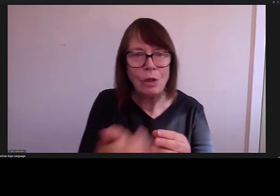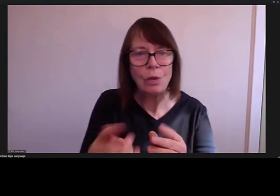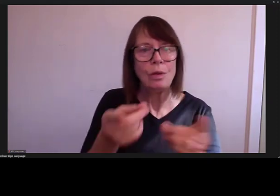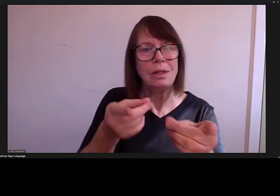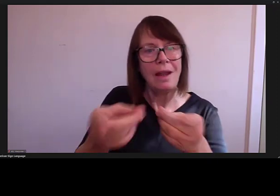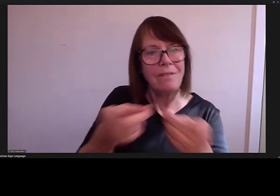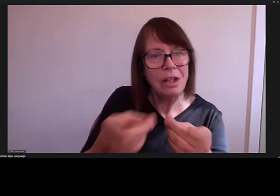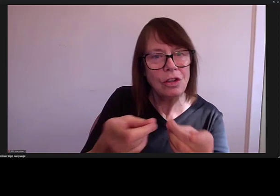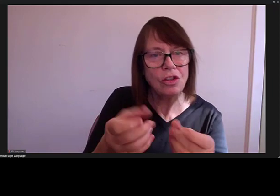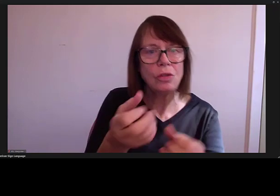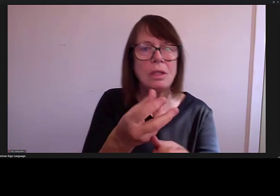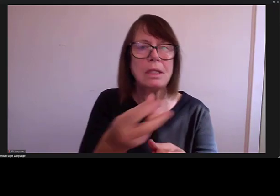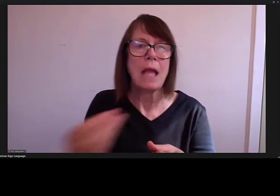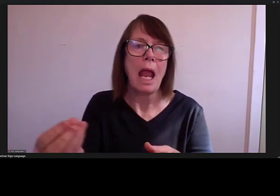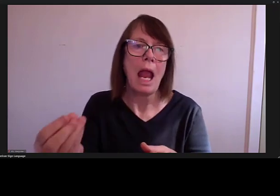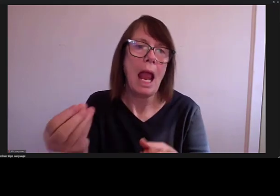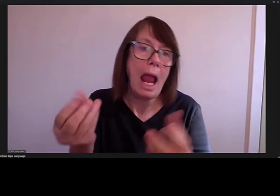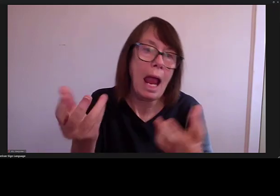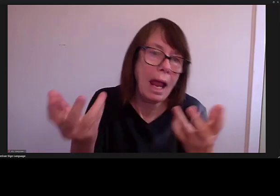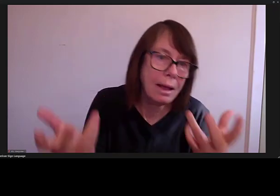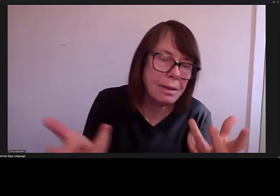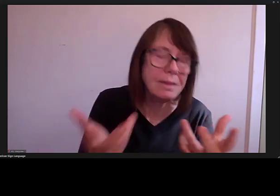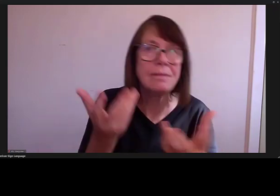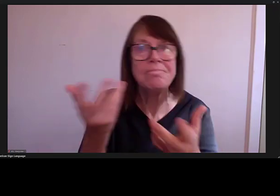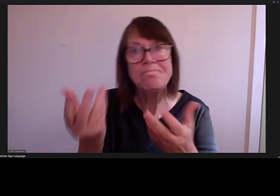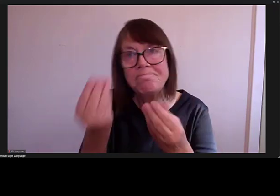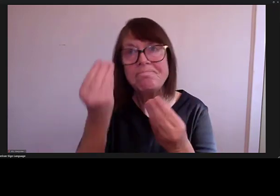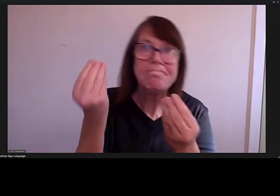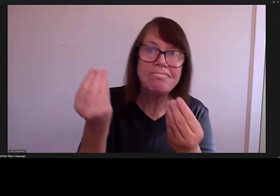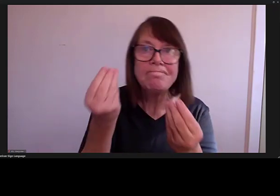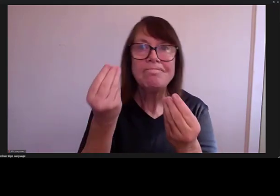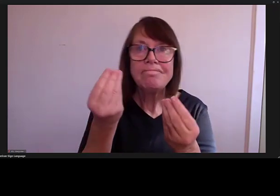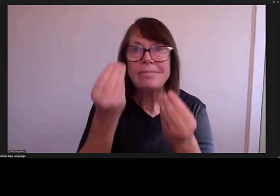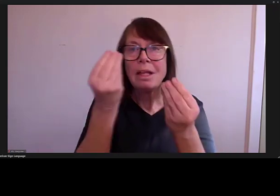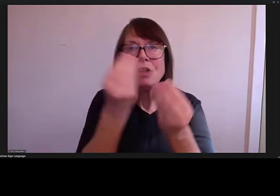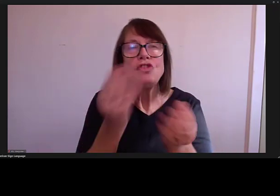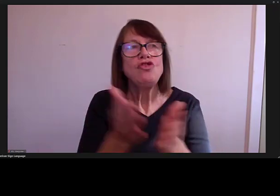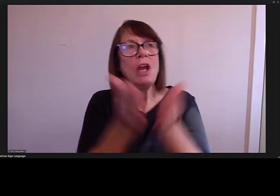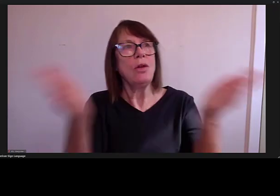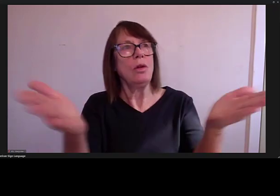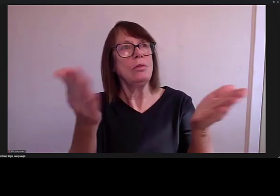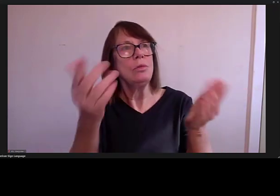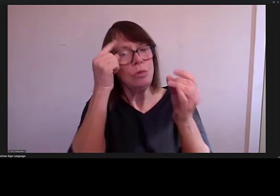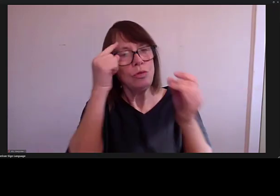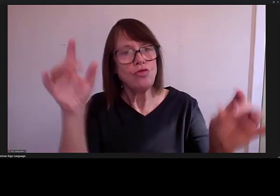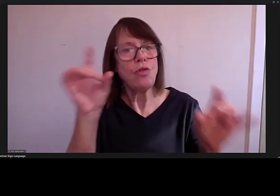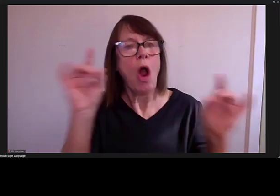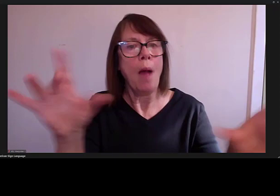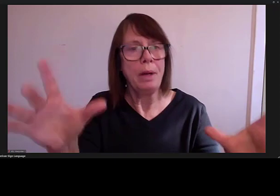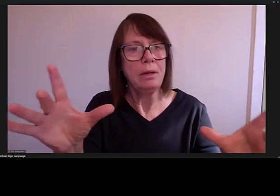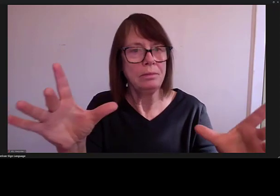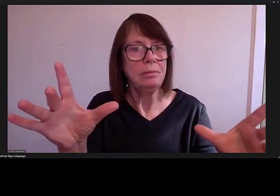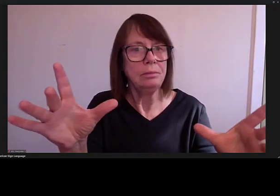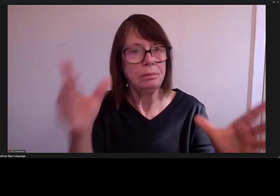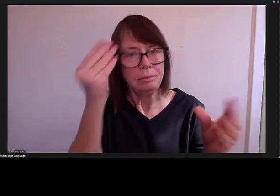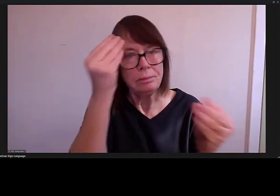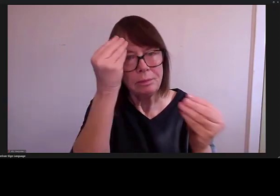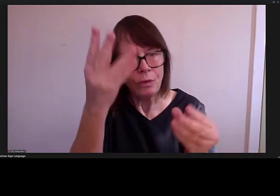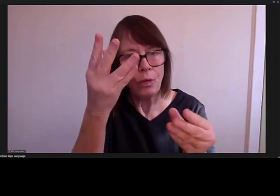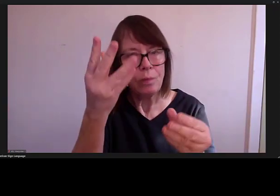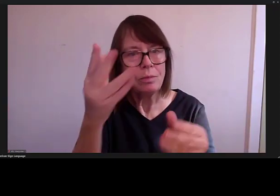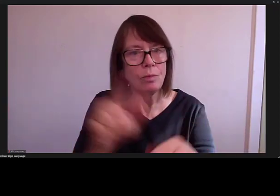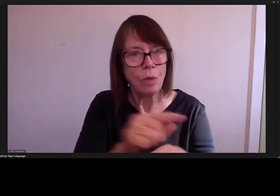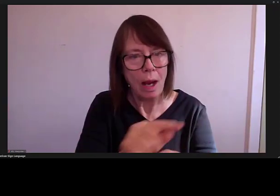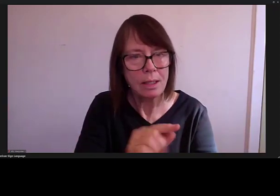of an overview of trauma-informed practice. I always like to start off with this quote: let's face